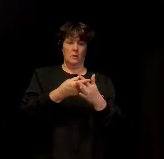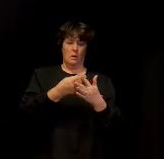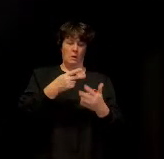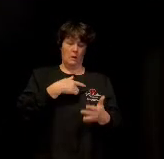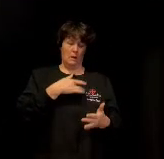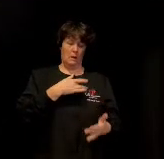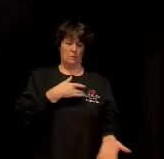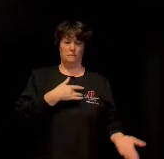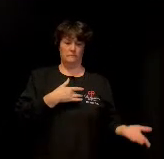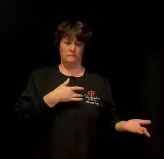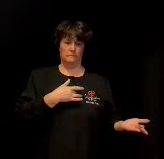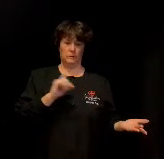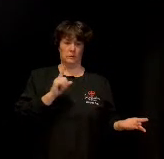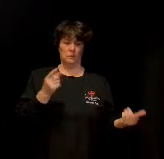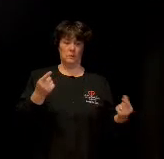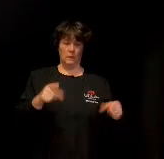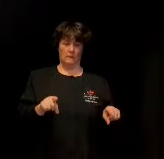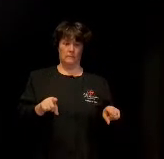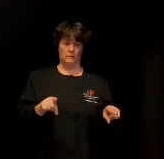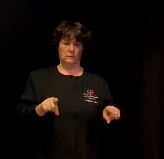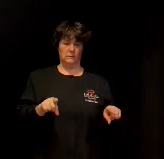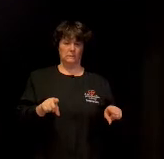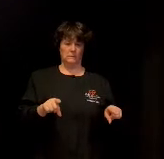This is where it happens.